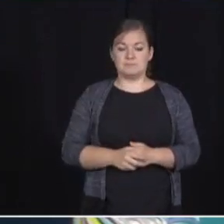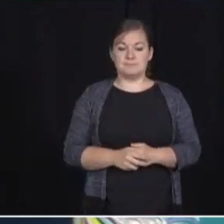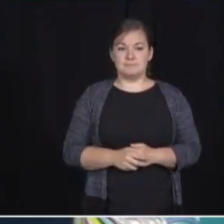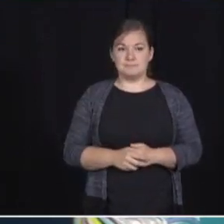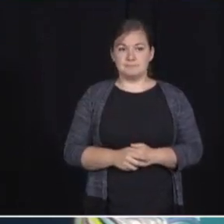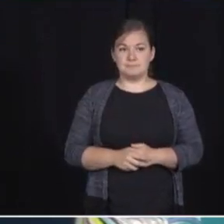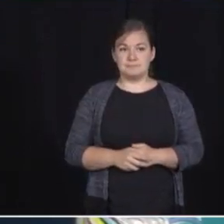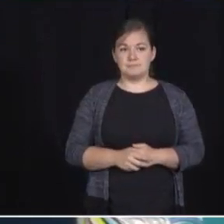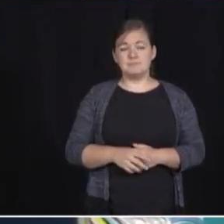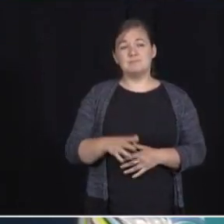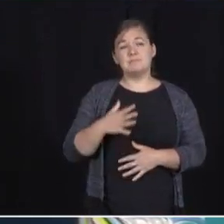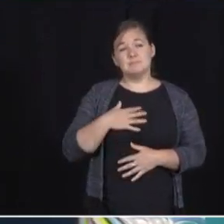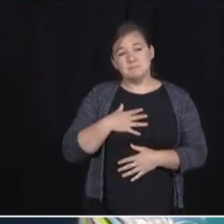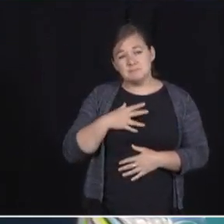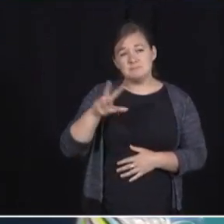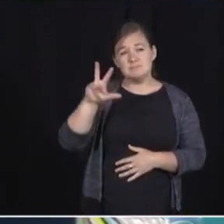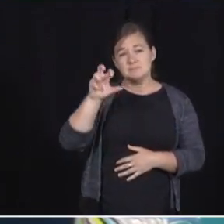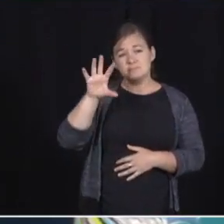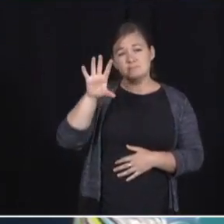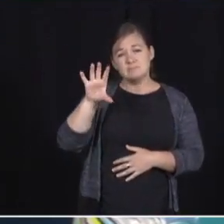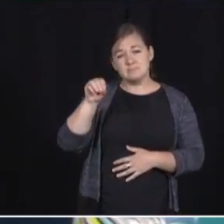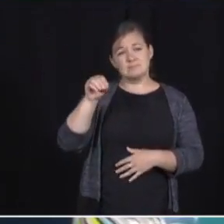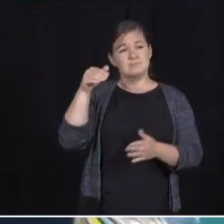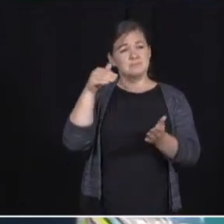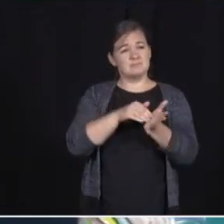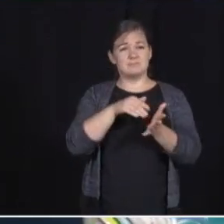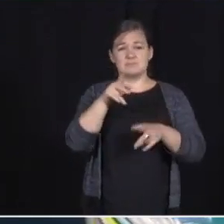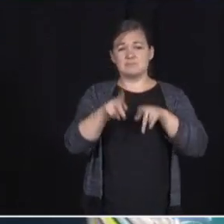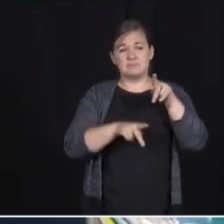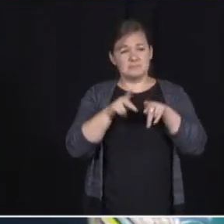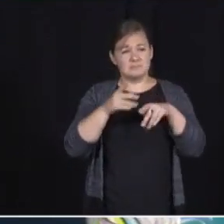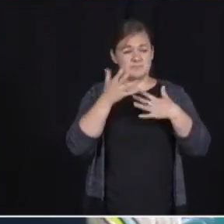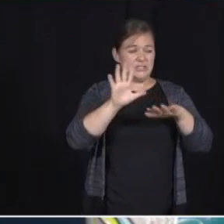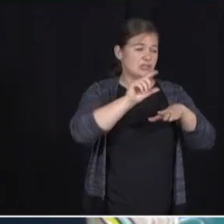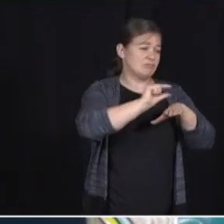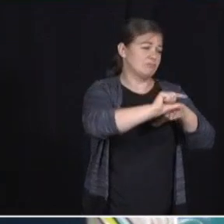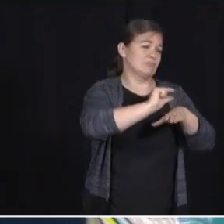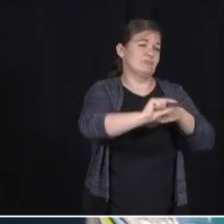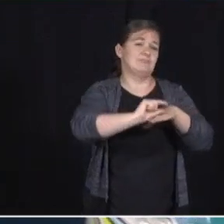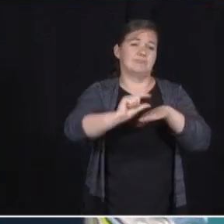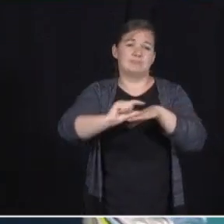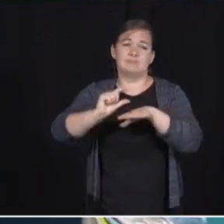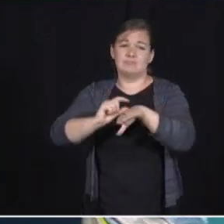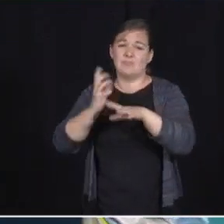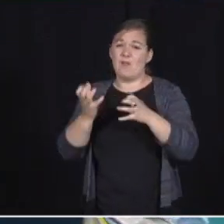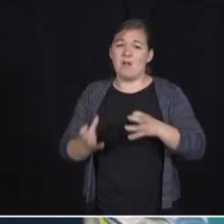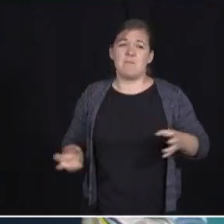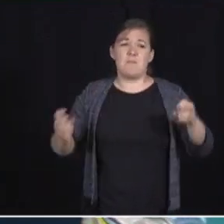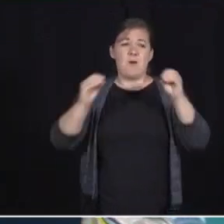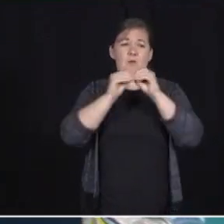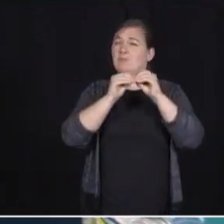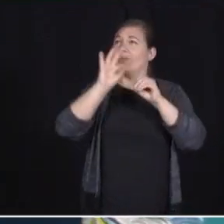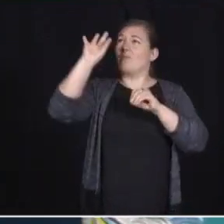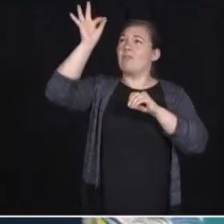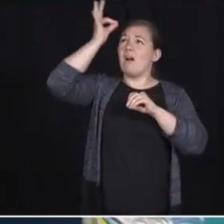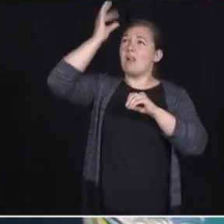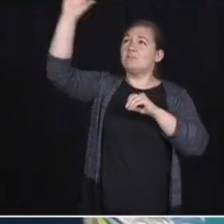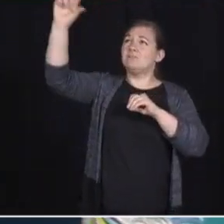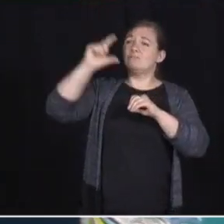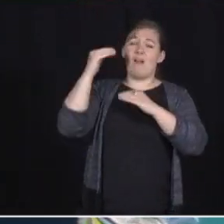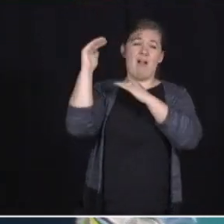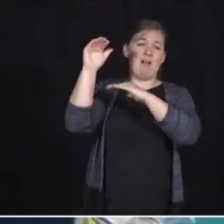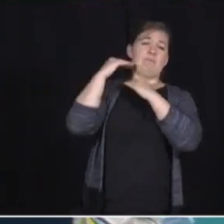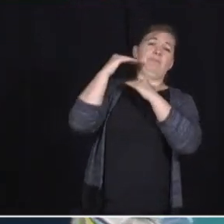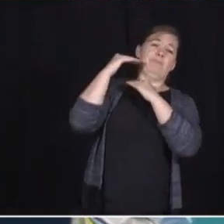say this, I fought for even more. There's a limited amount of money from the feds and ourselves, and if it was up to me,